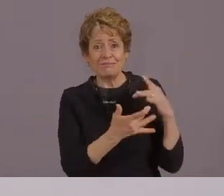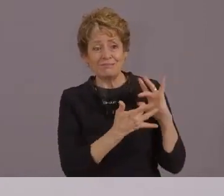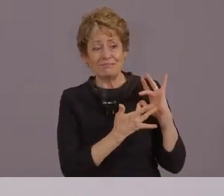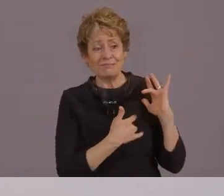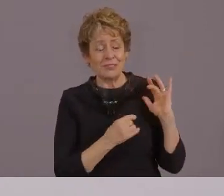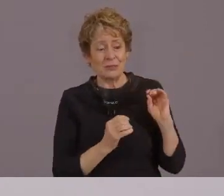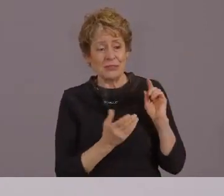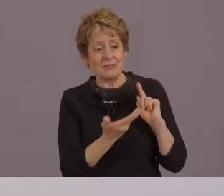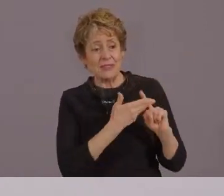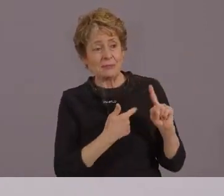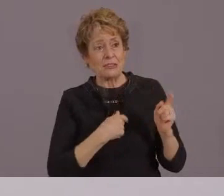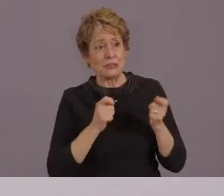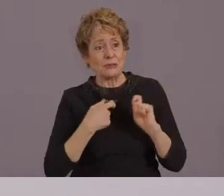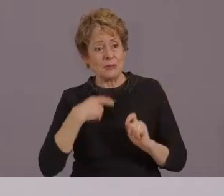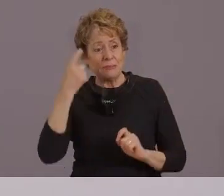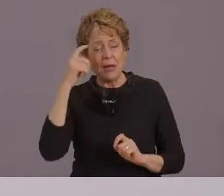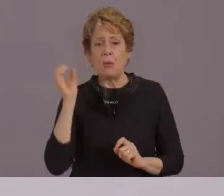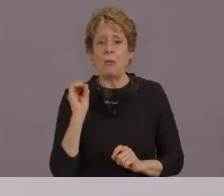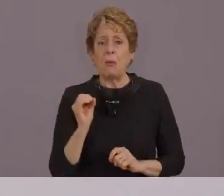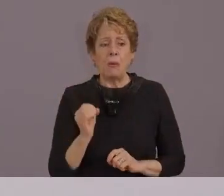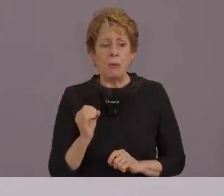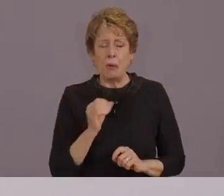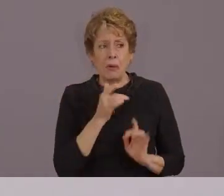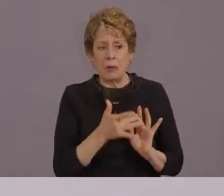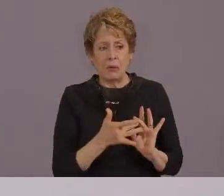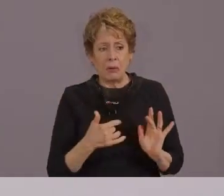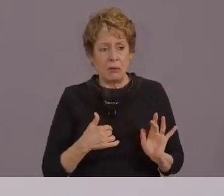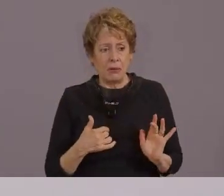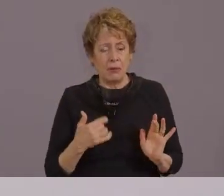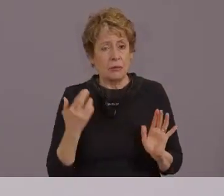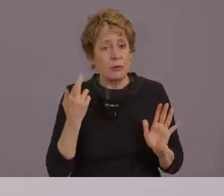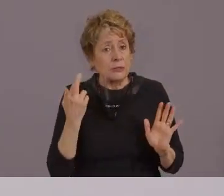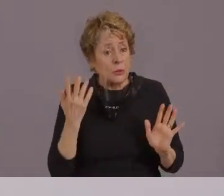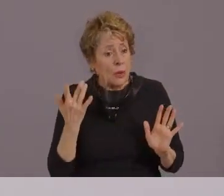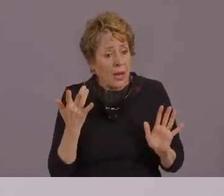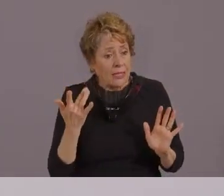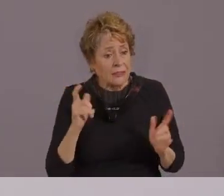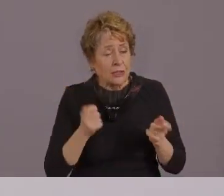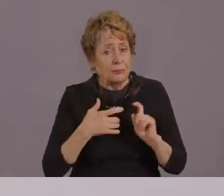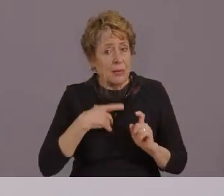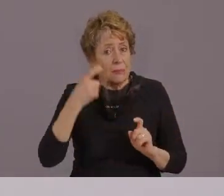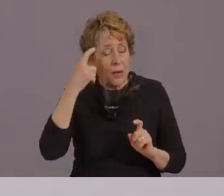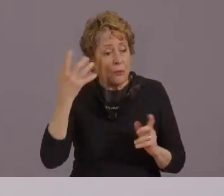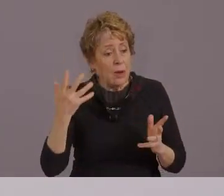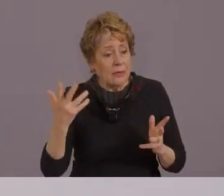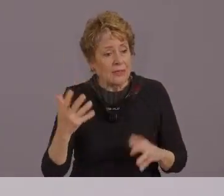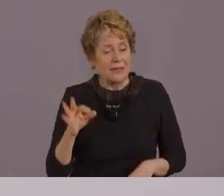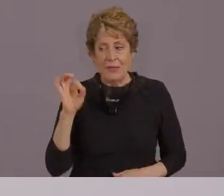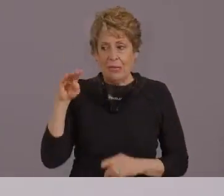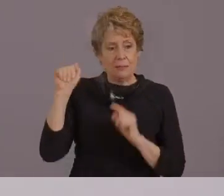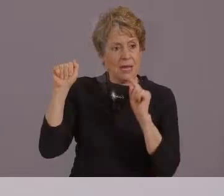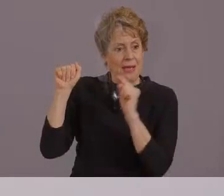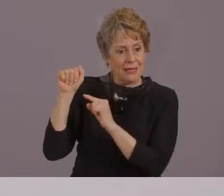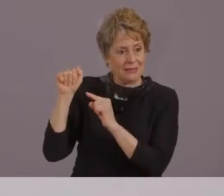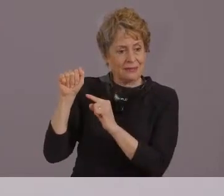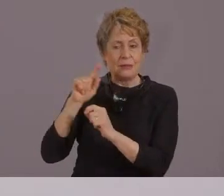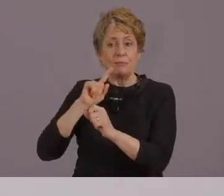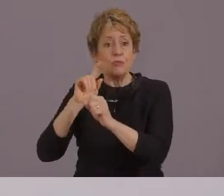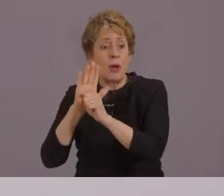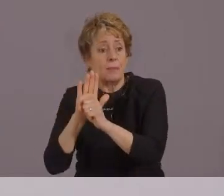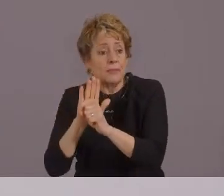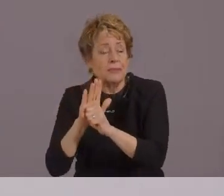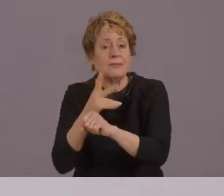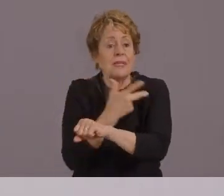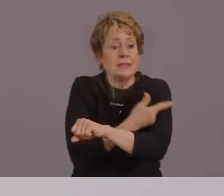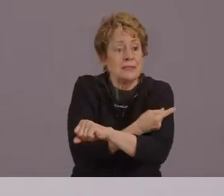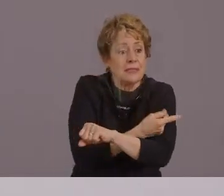of FEMA's assuring us that the vaccine would not come from the state's allocation, and then Pima County's